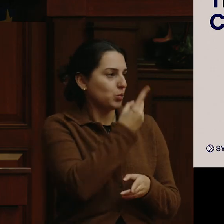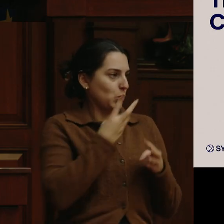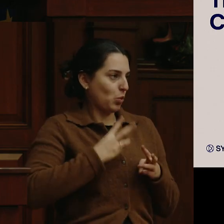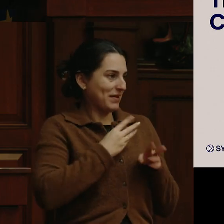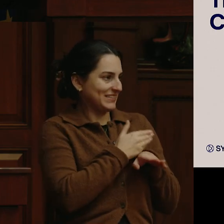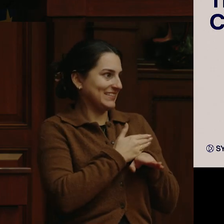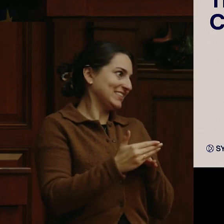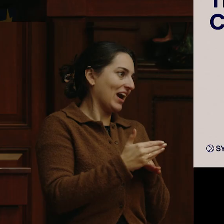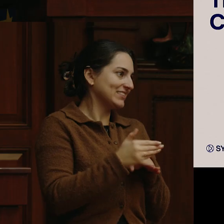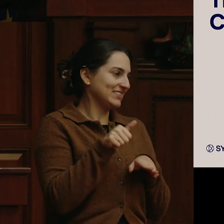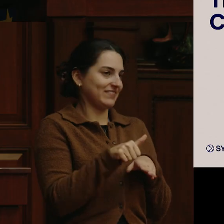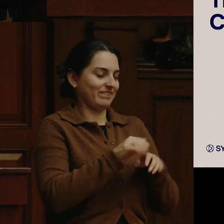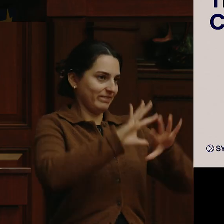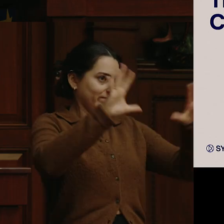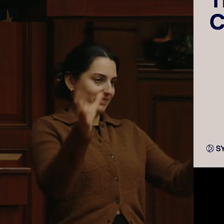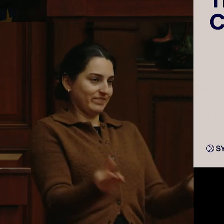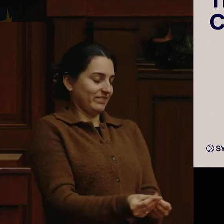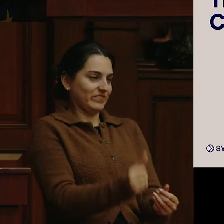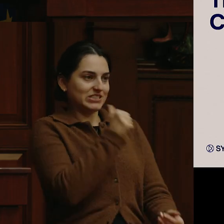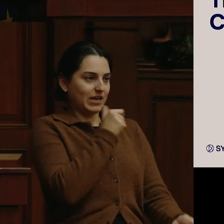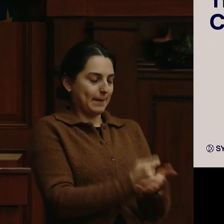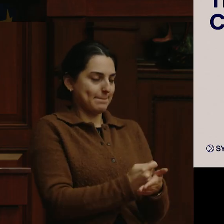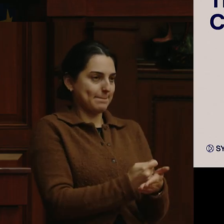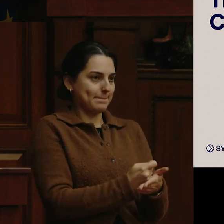women who started the entire